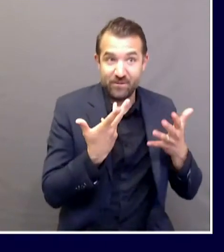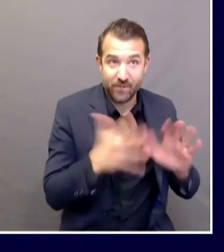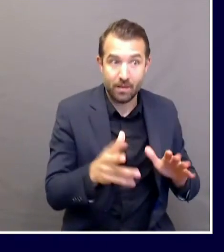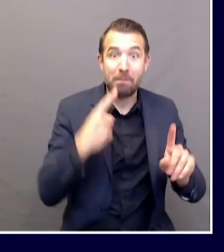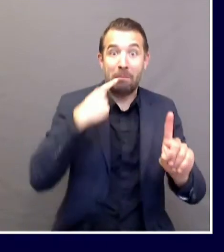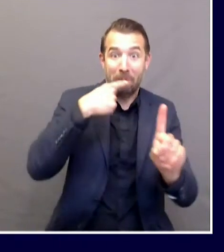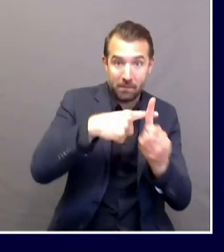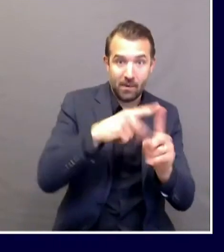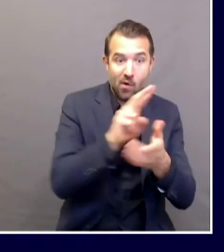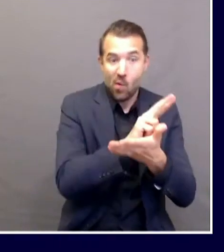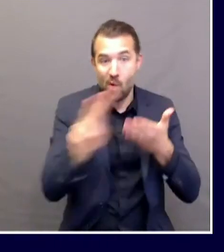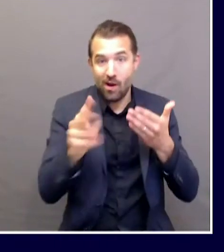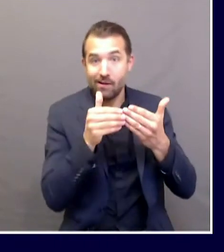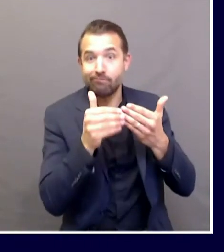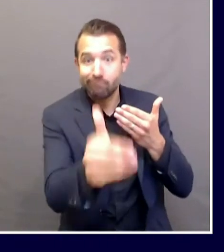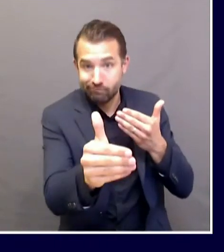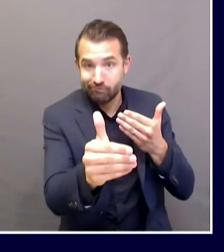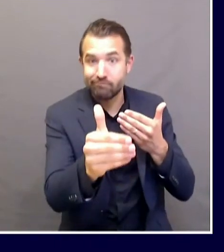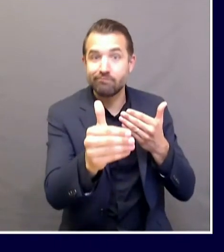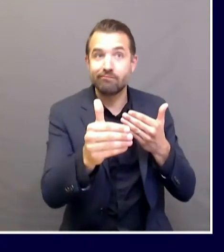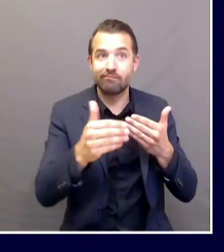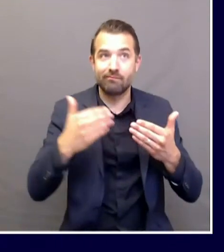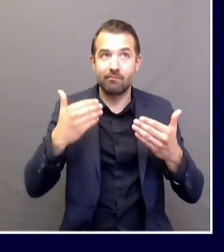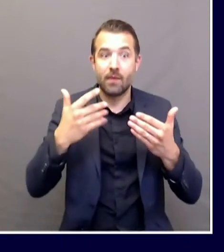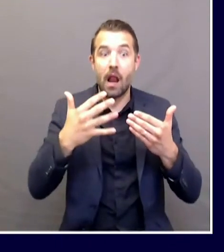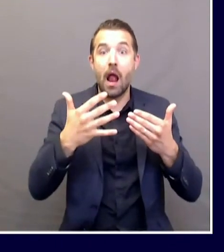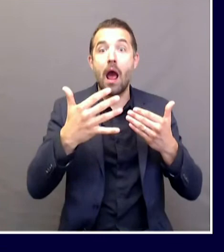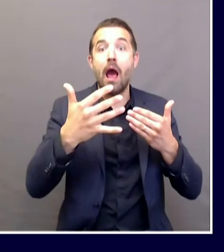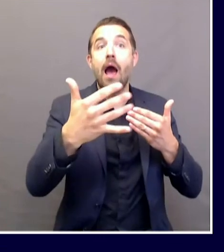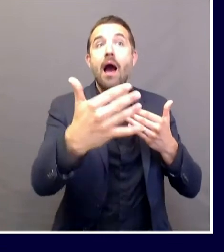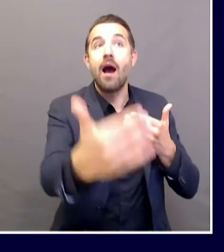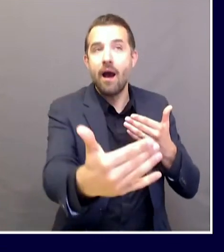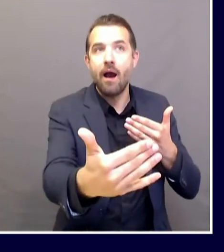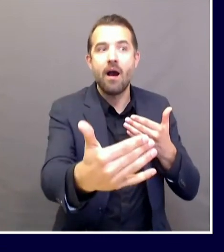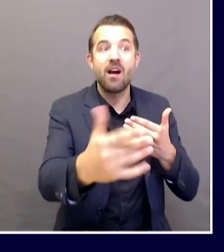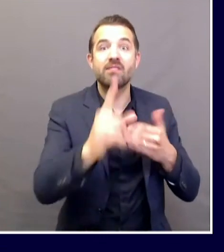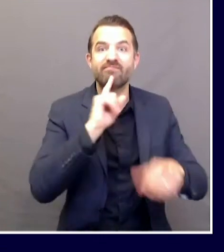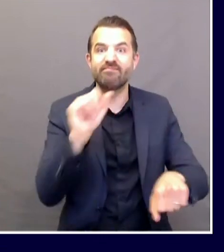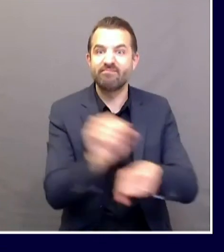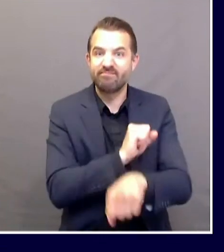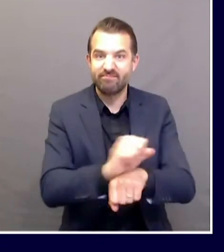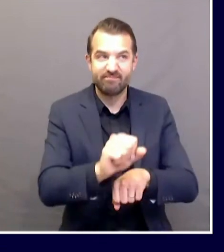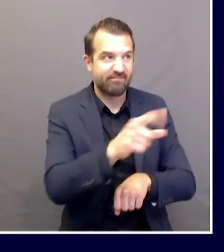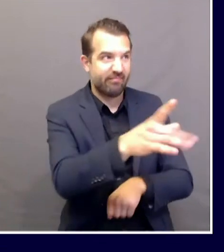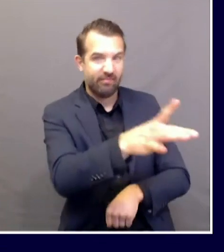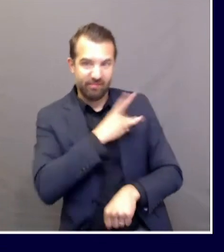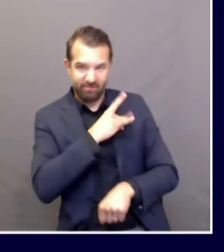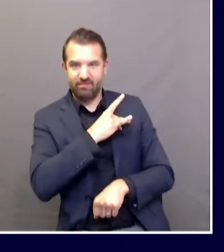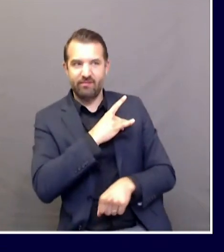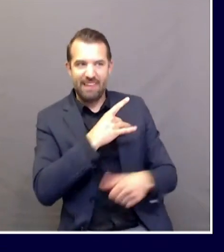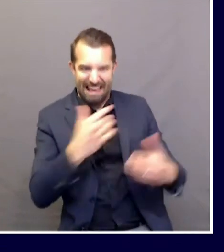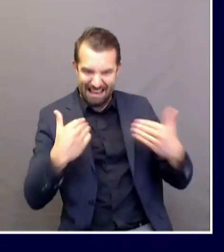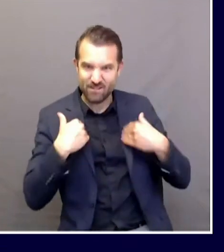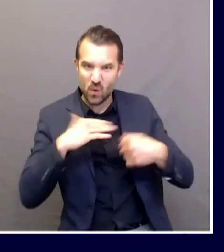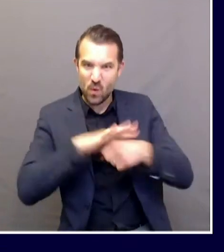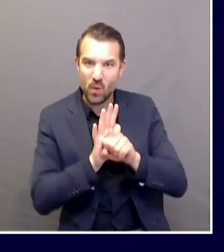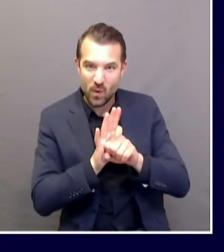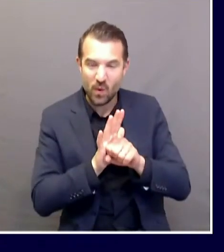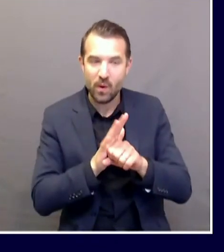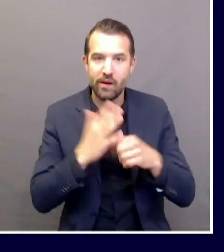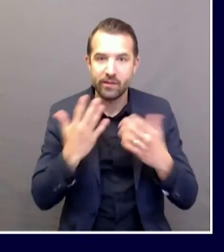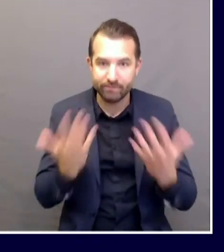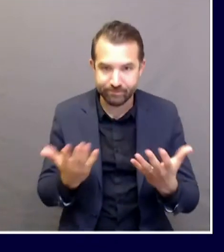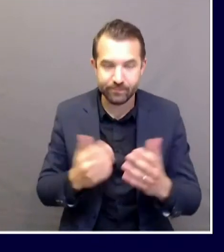after they are fully vaccinated. And being fully vaccinated means that more than 14 days